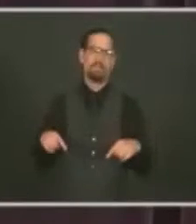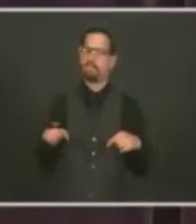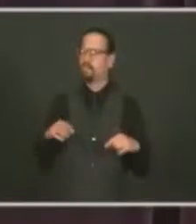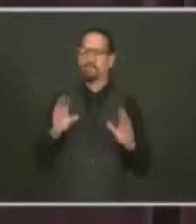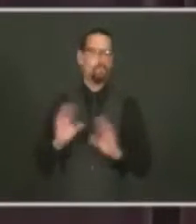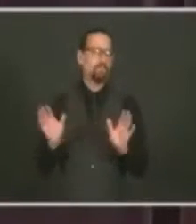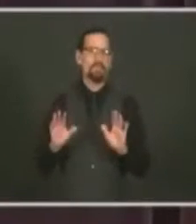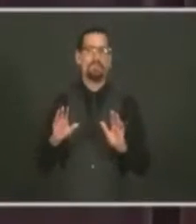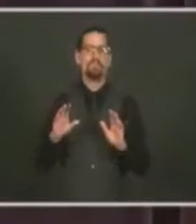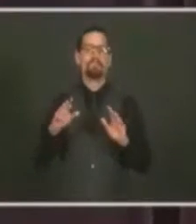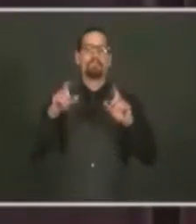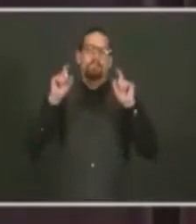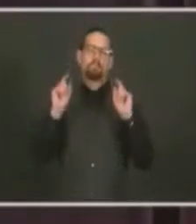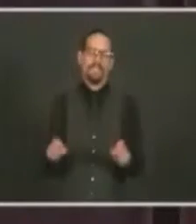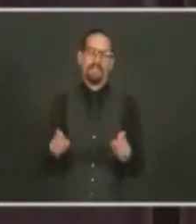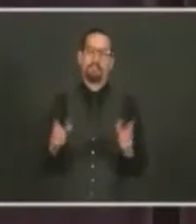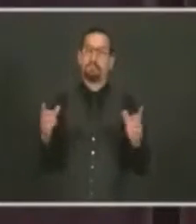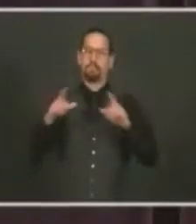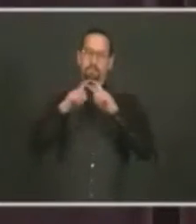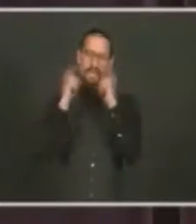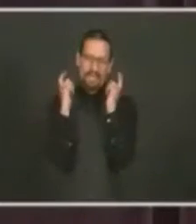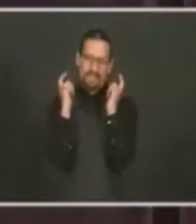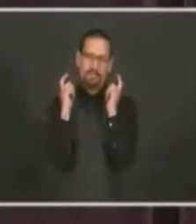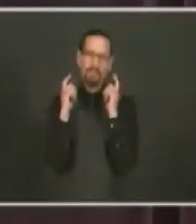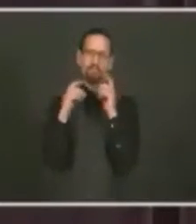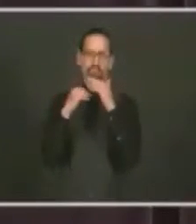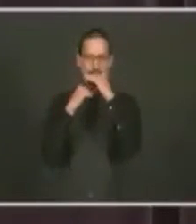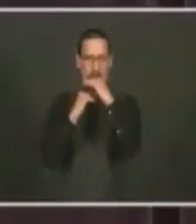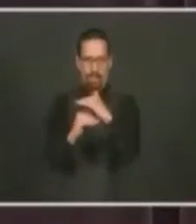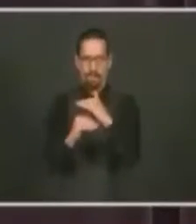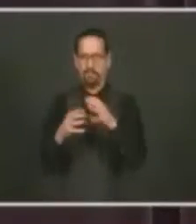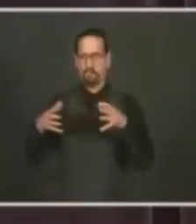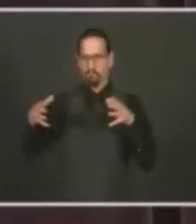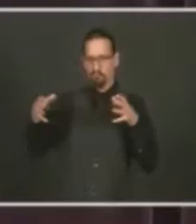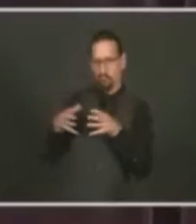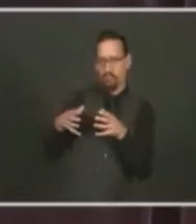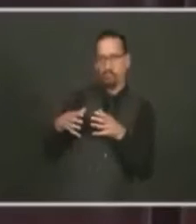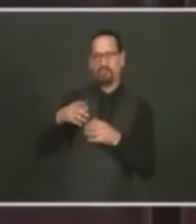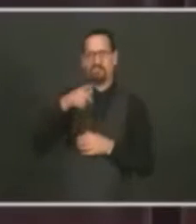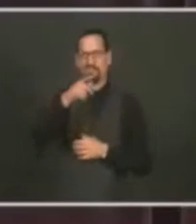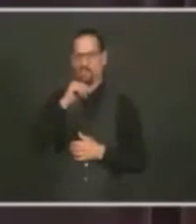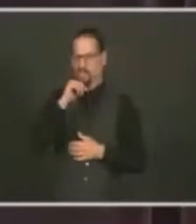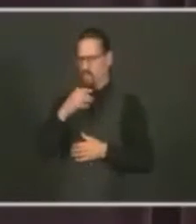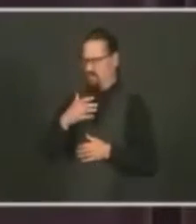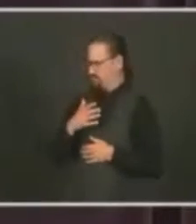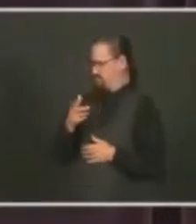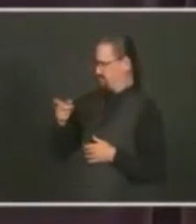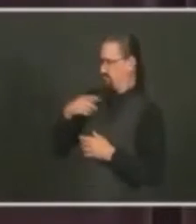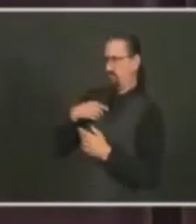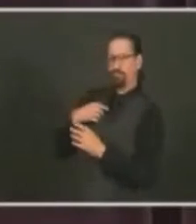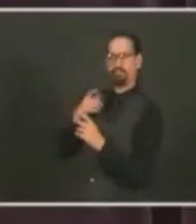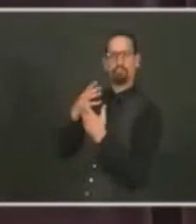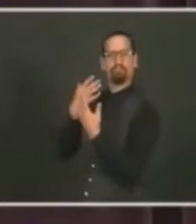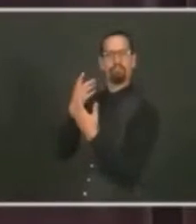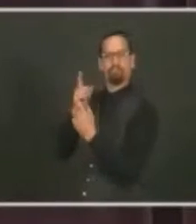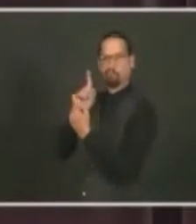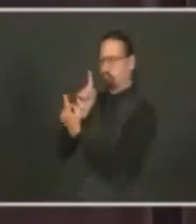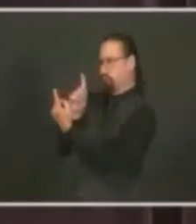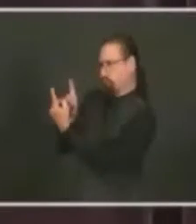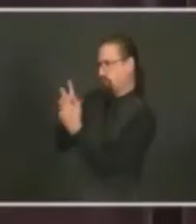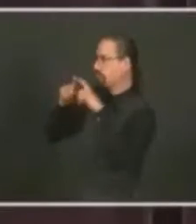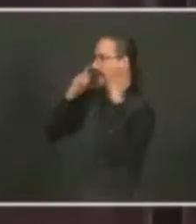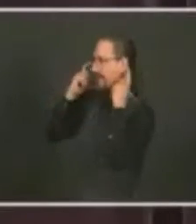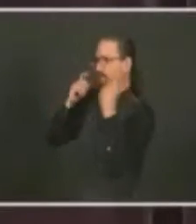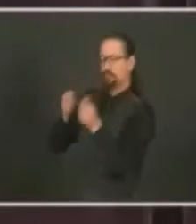at all times with anyone that you are interacting with outside of your household. We've posted guidance